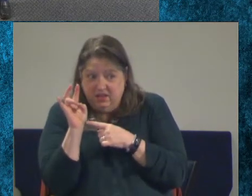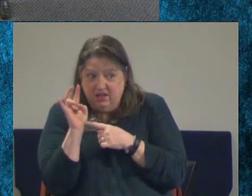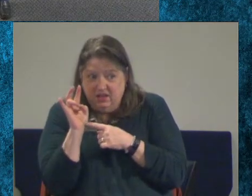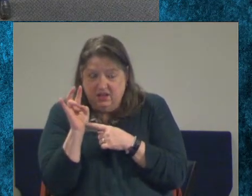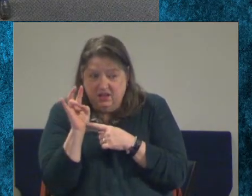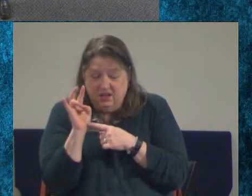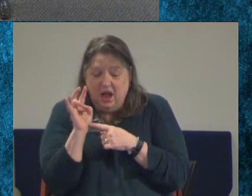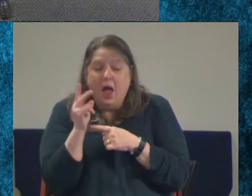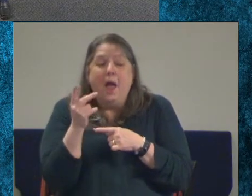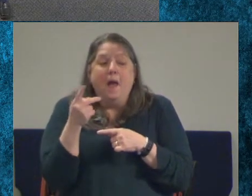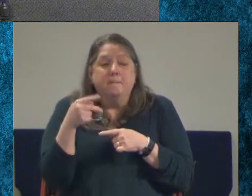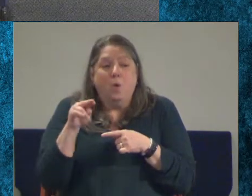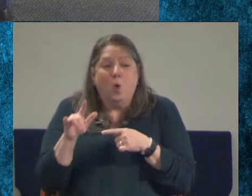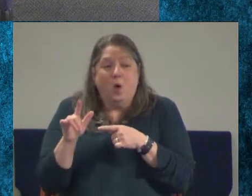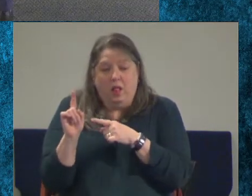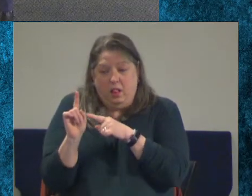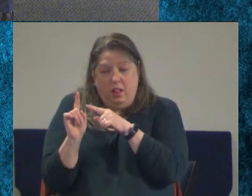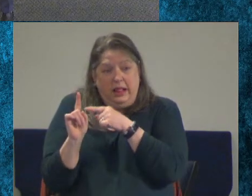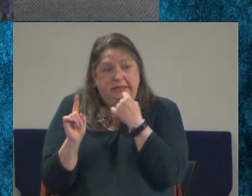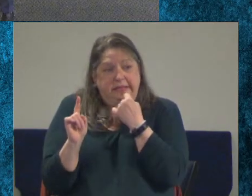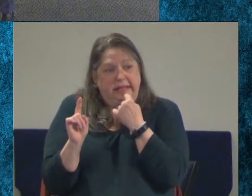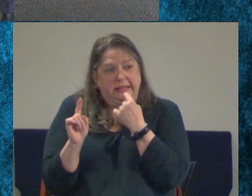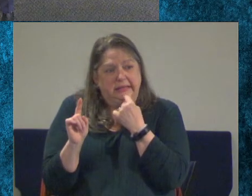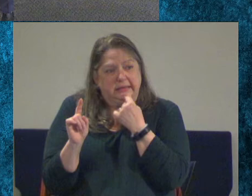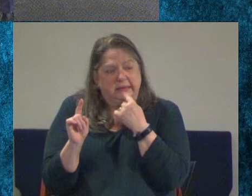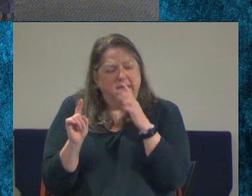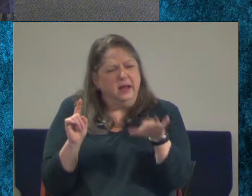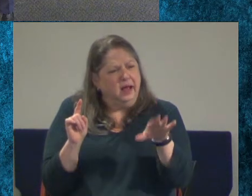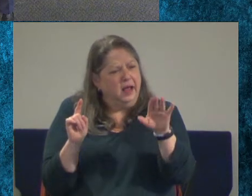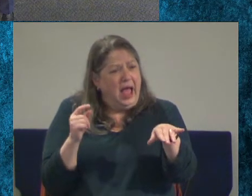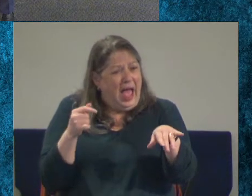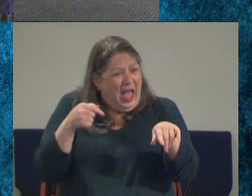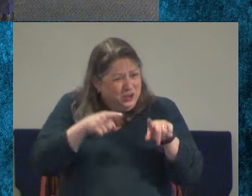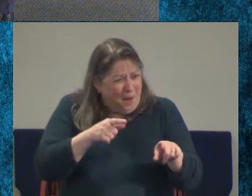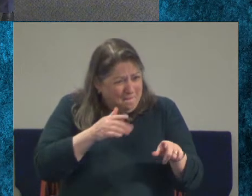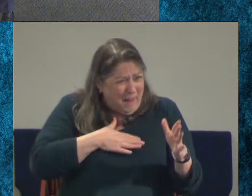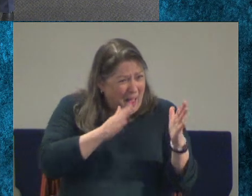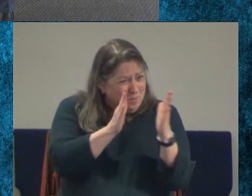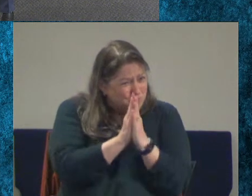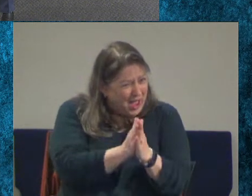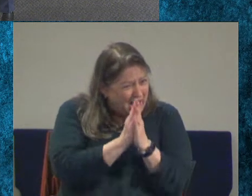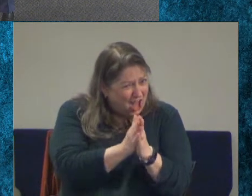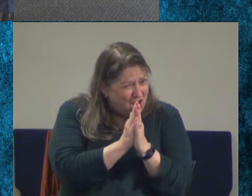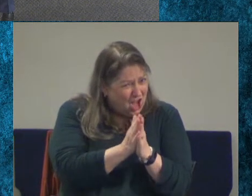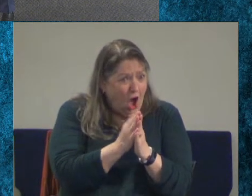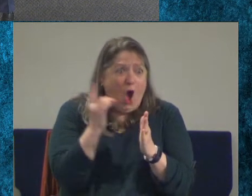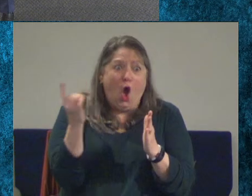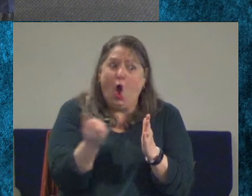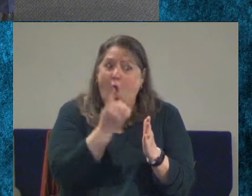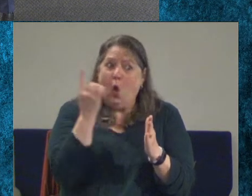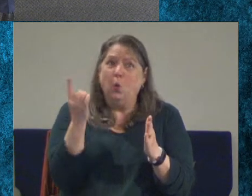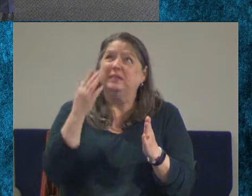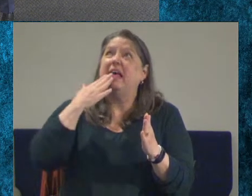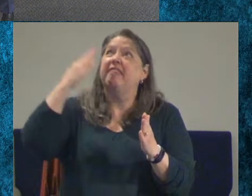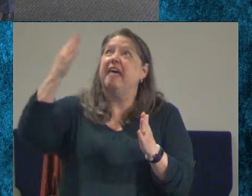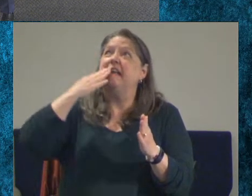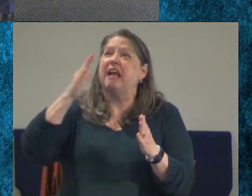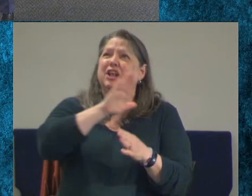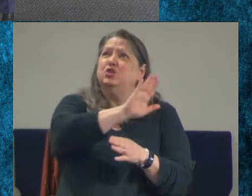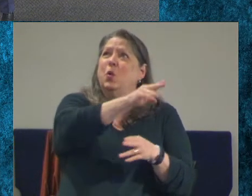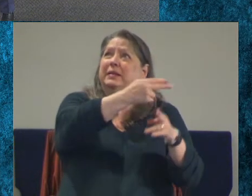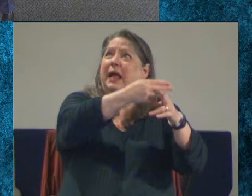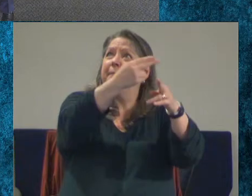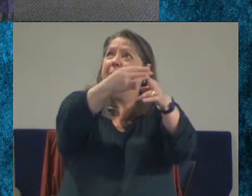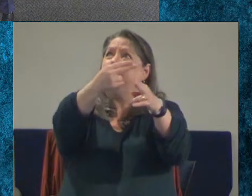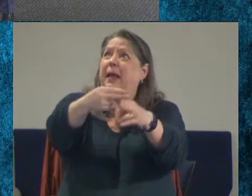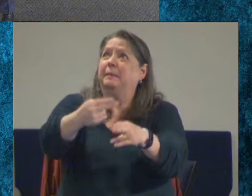I thank my God always when I remember you in my prayers, because I hear of your love and of the faith that you have toward the Lord Jesus and